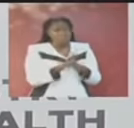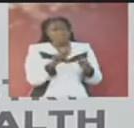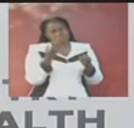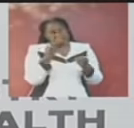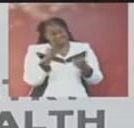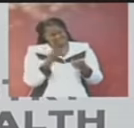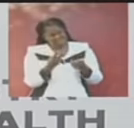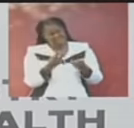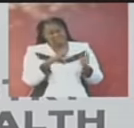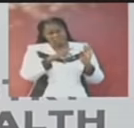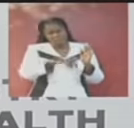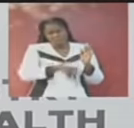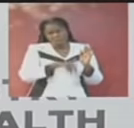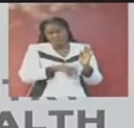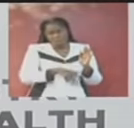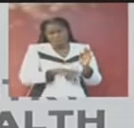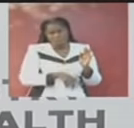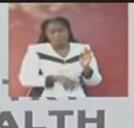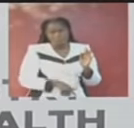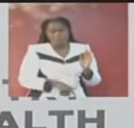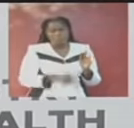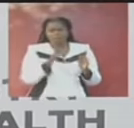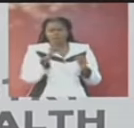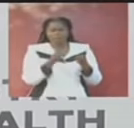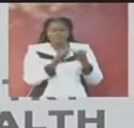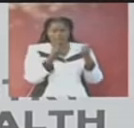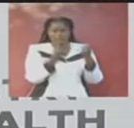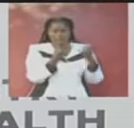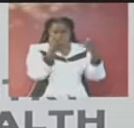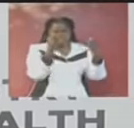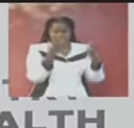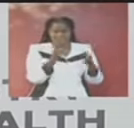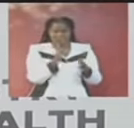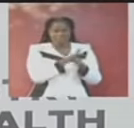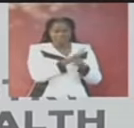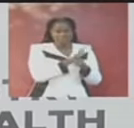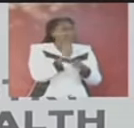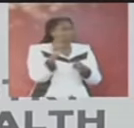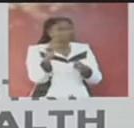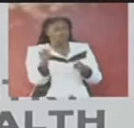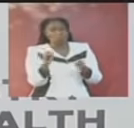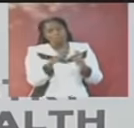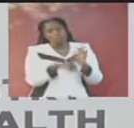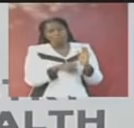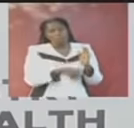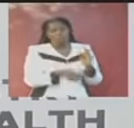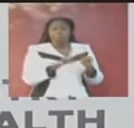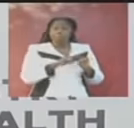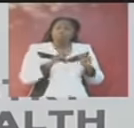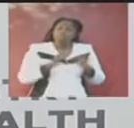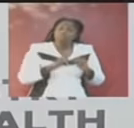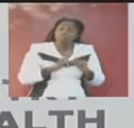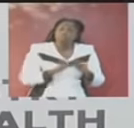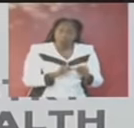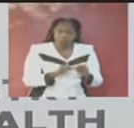indicated at previous media conferences, we are urging the population to